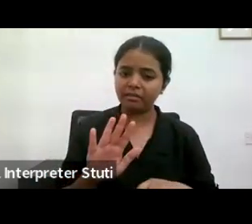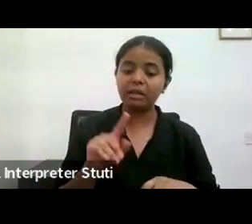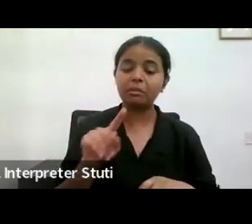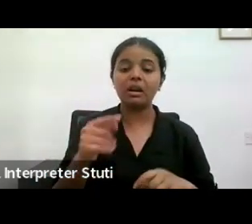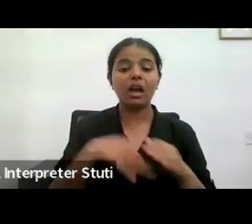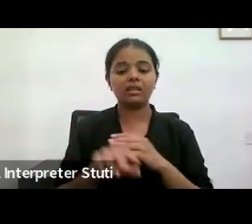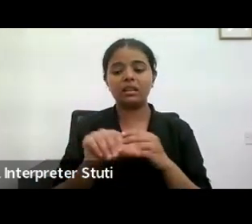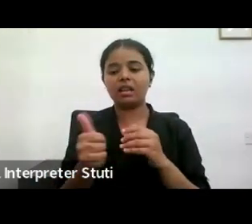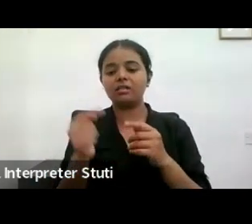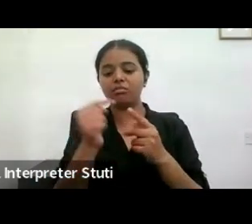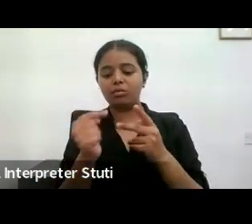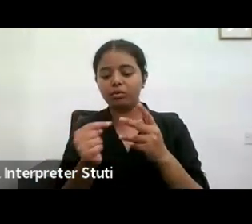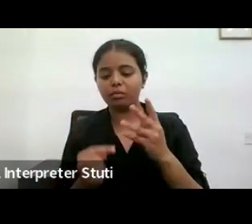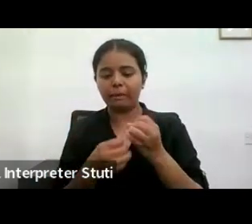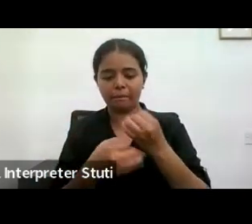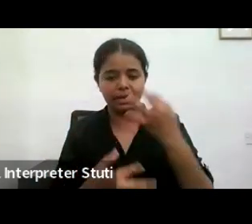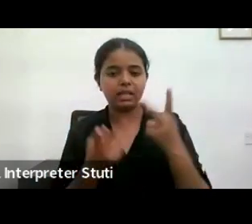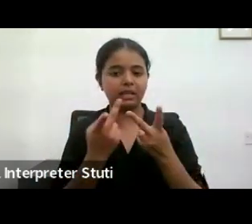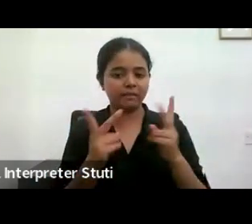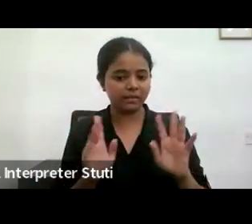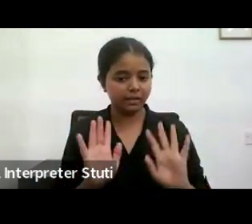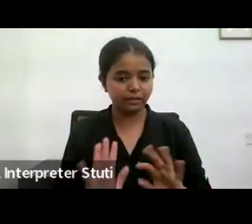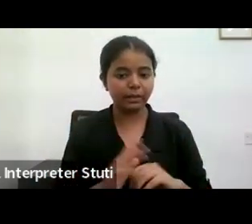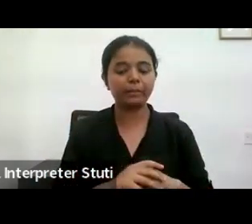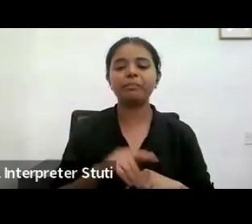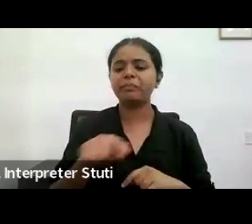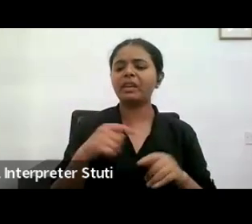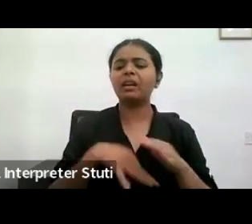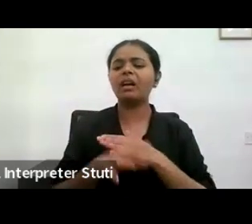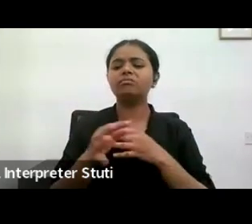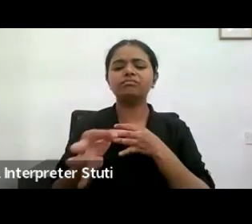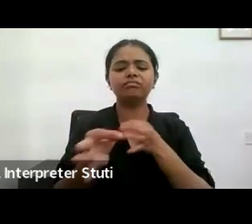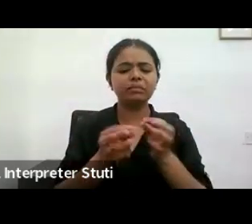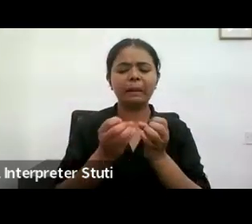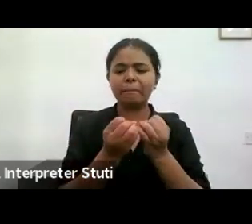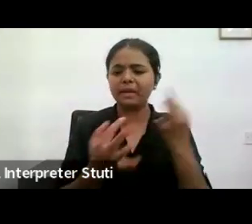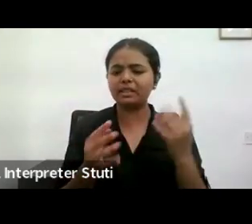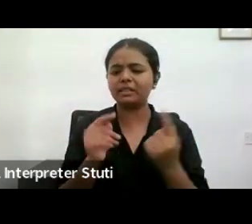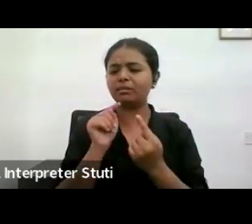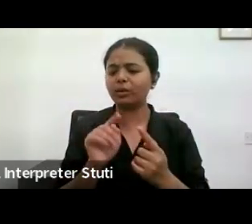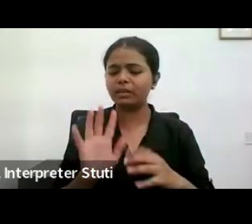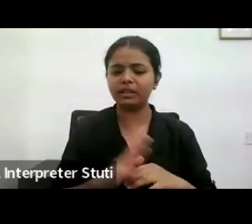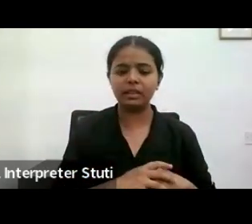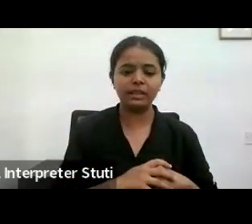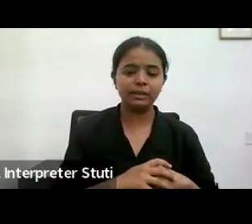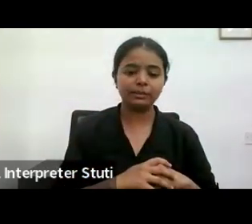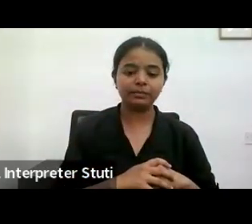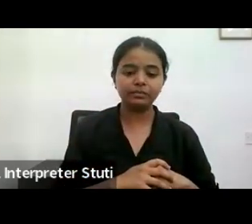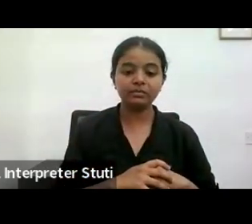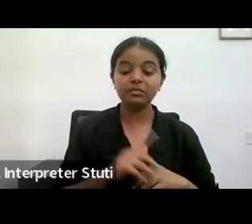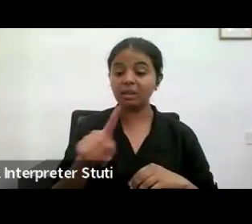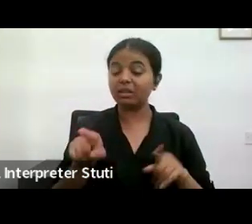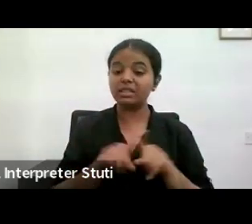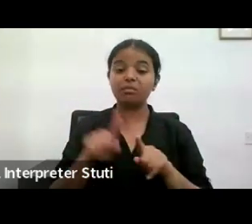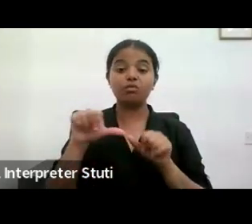factors that go into it. And as Radhika described, often we have very strong